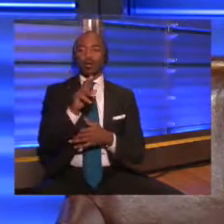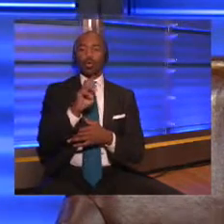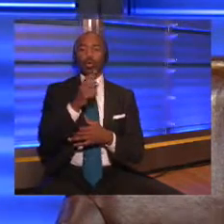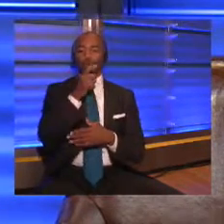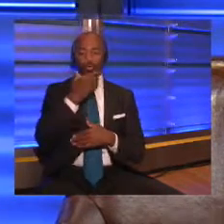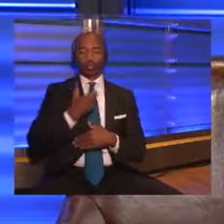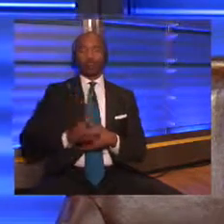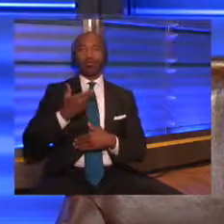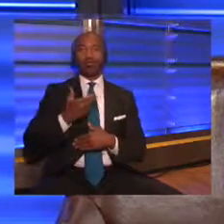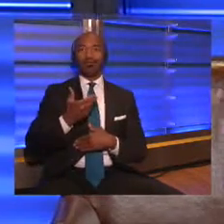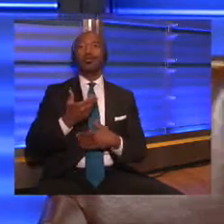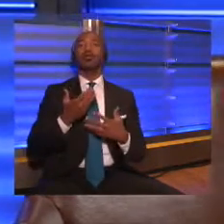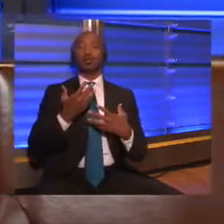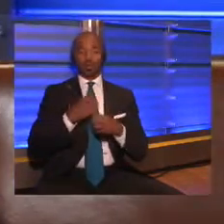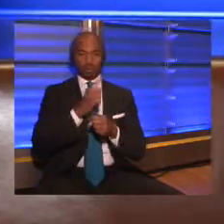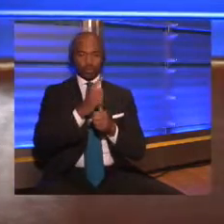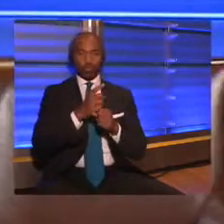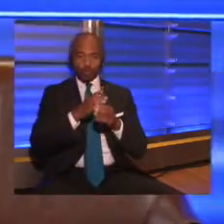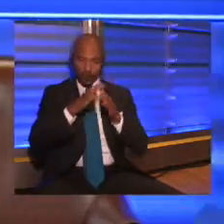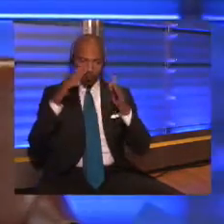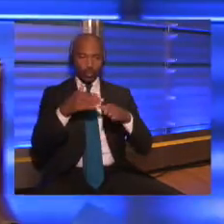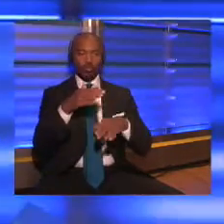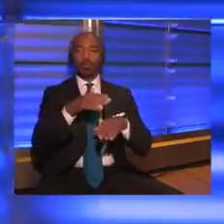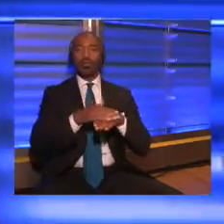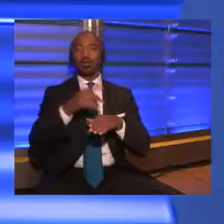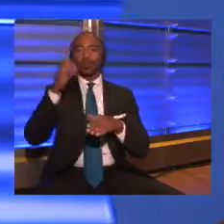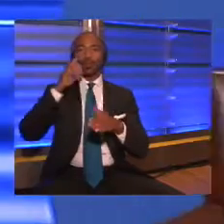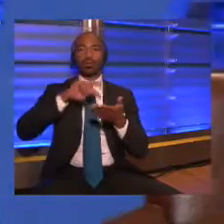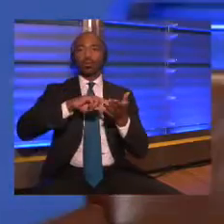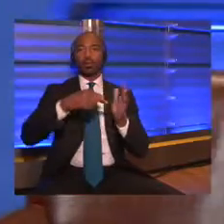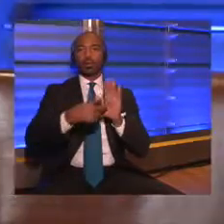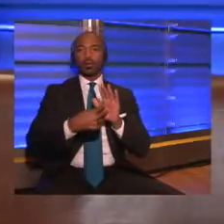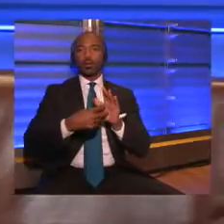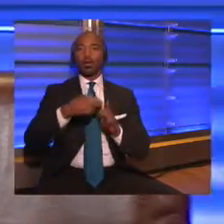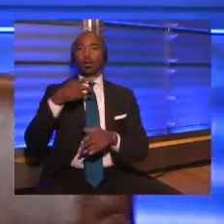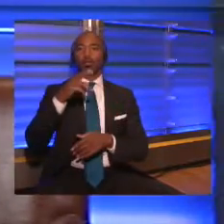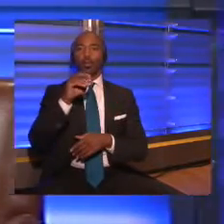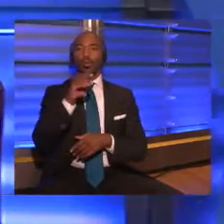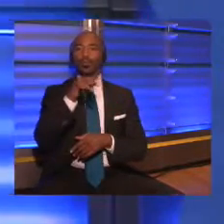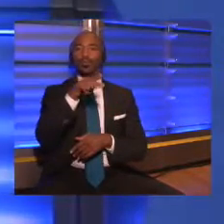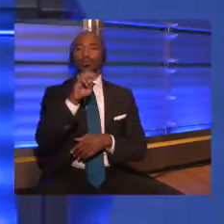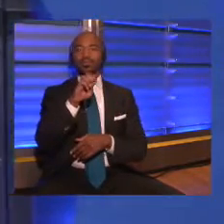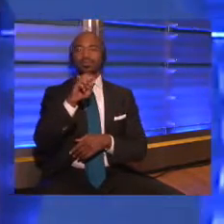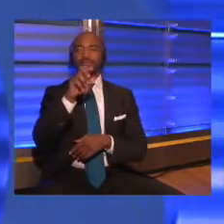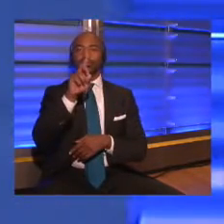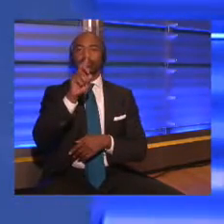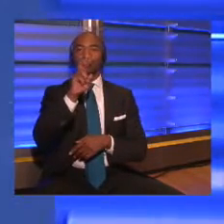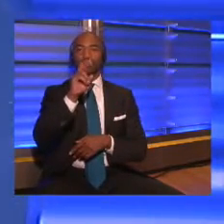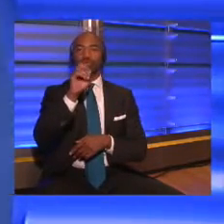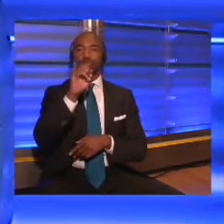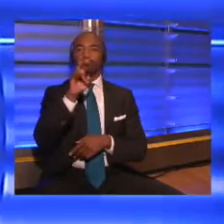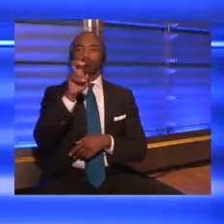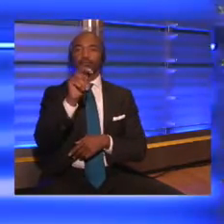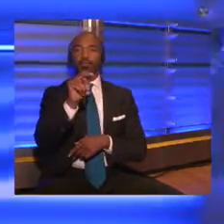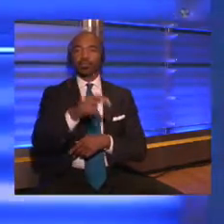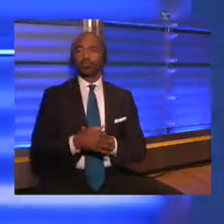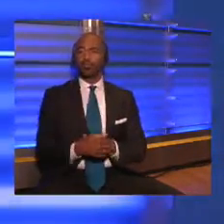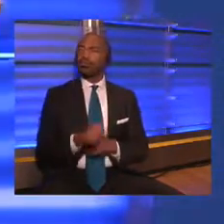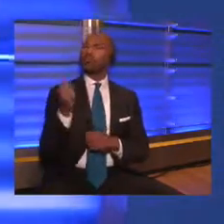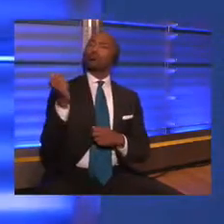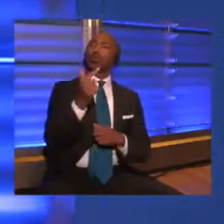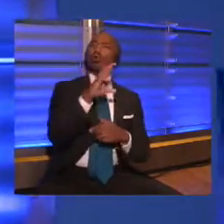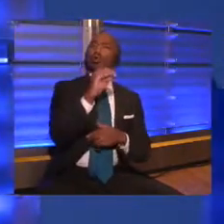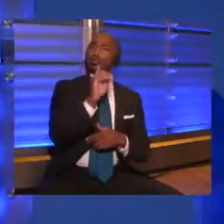who we are is being purpose-driven. But you know, not all companies are this way, right? And what happens is a